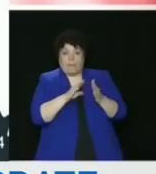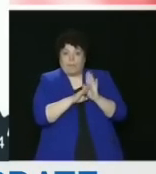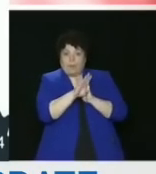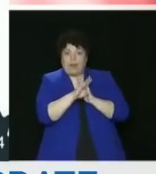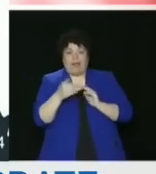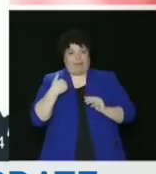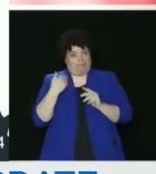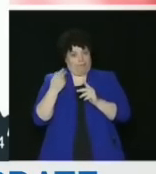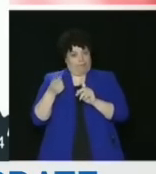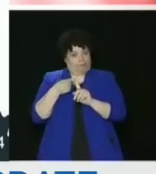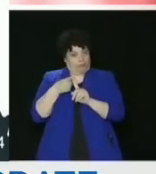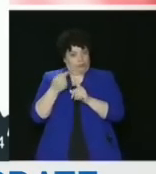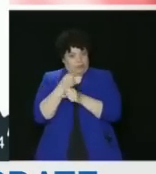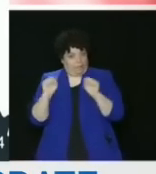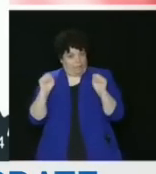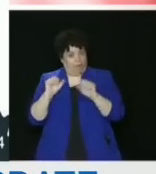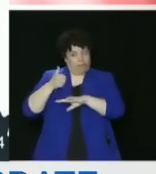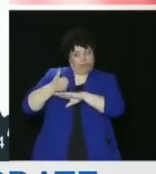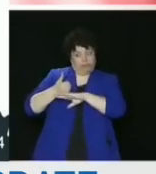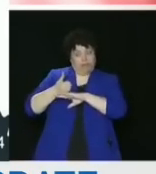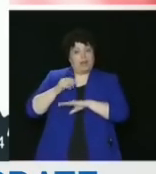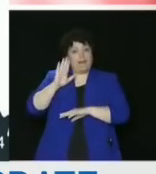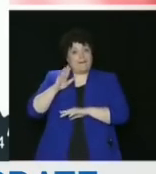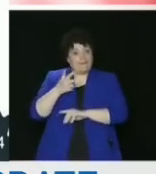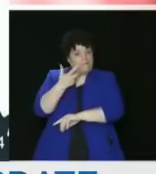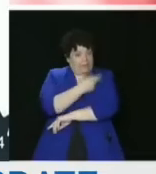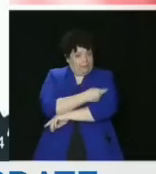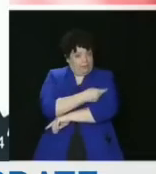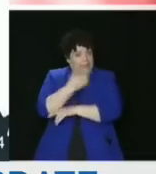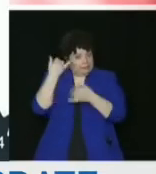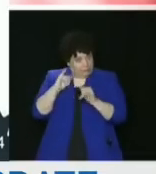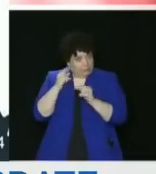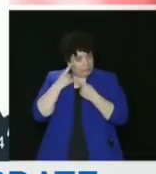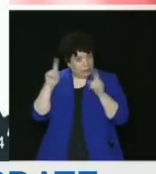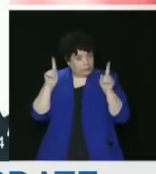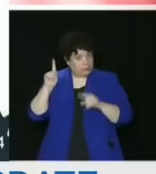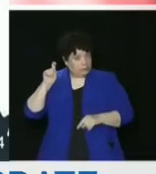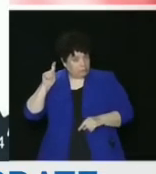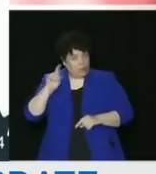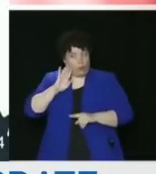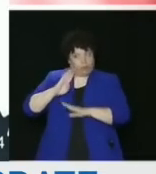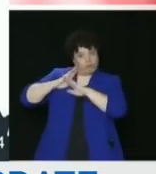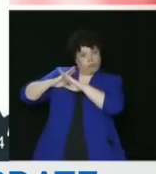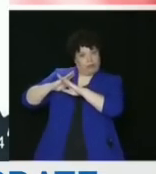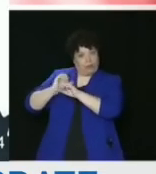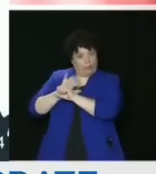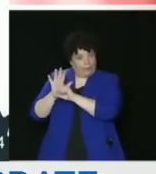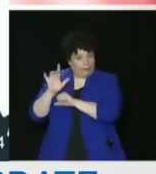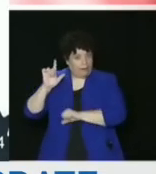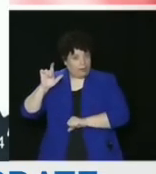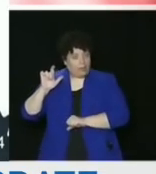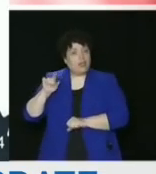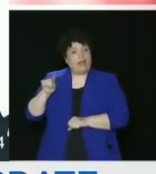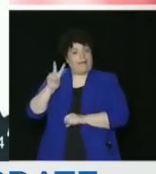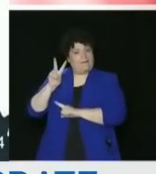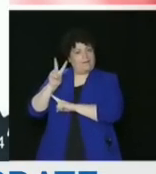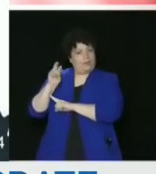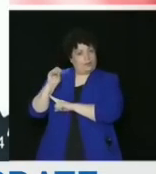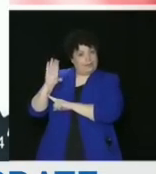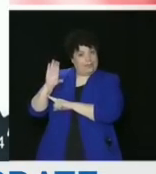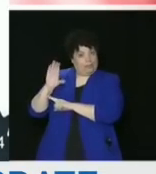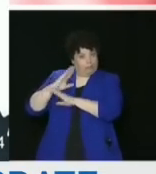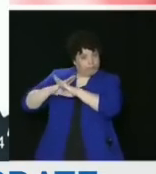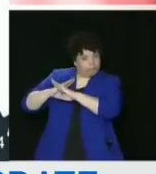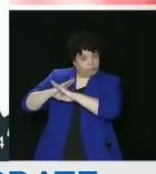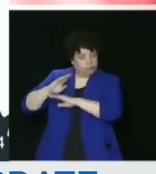place. For example, vaccines will continue to be highly effective. The spread, including that of variants of